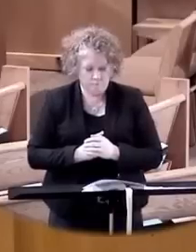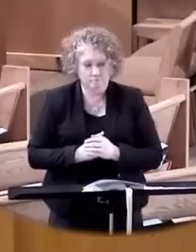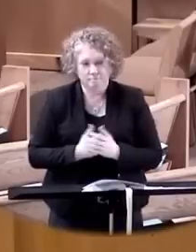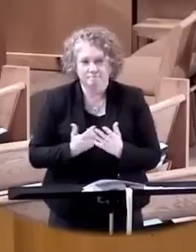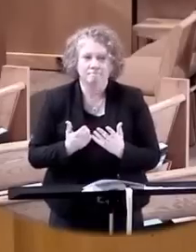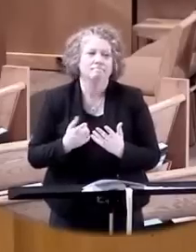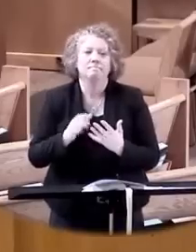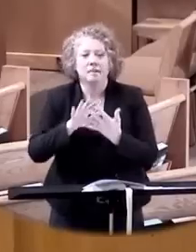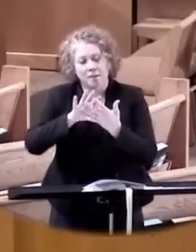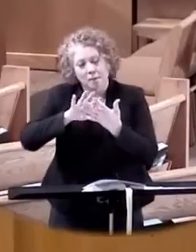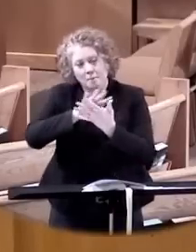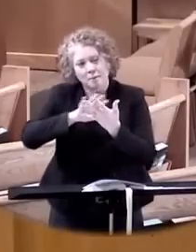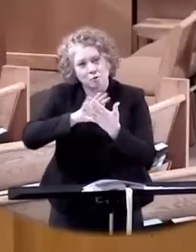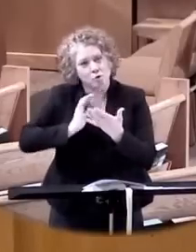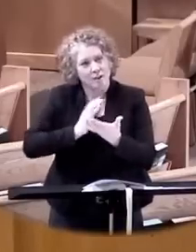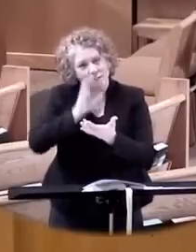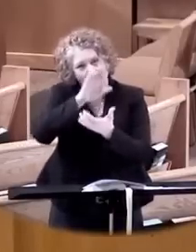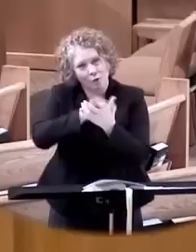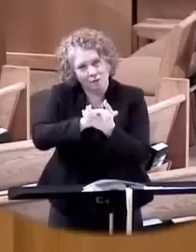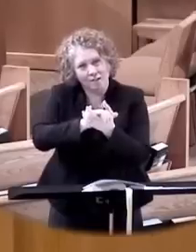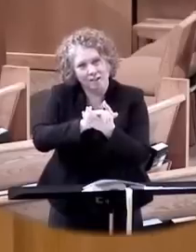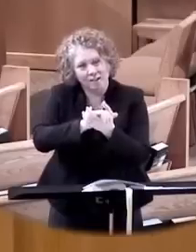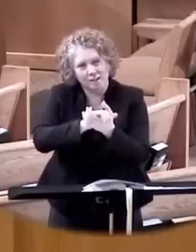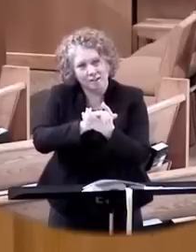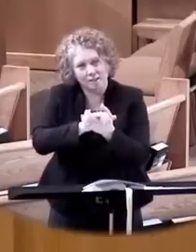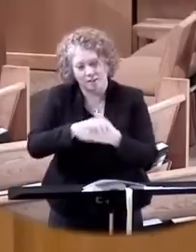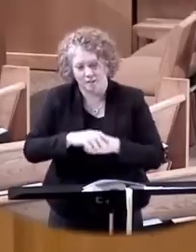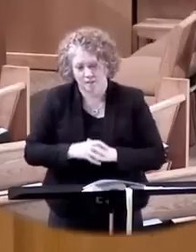The mystery of faith.